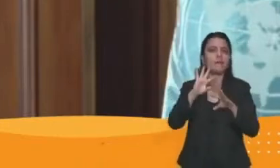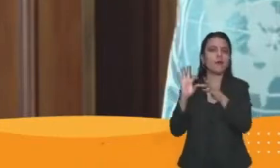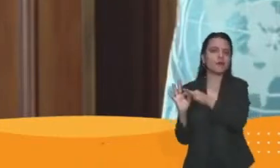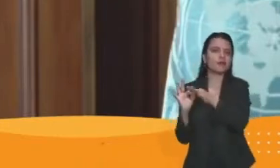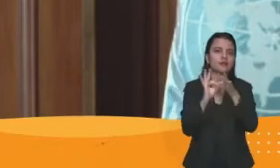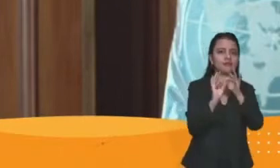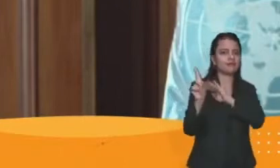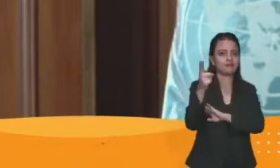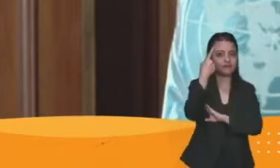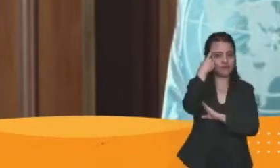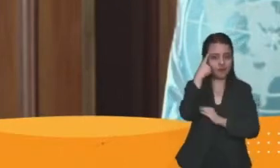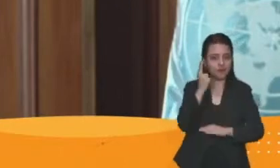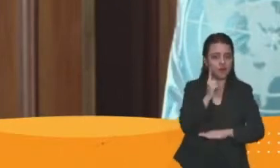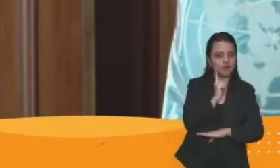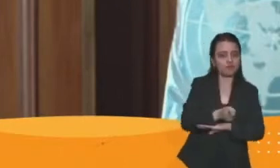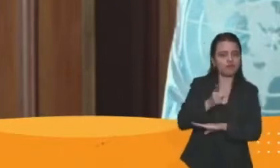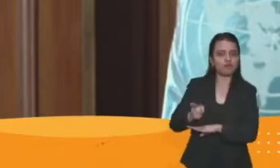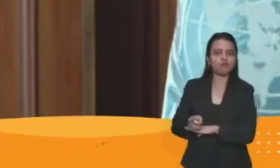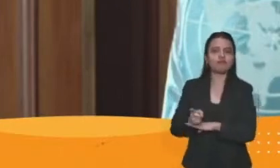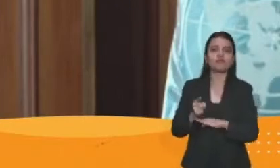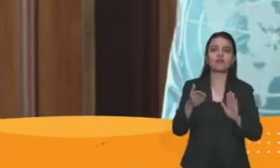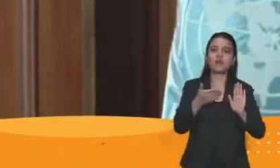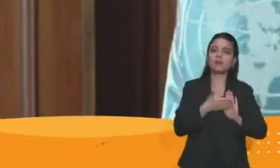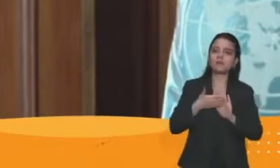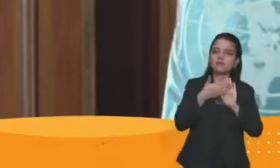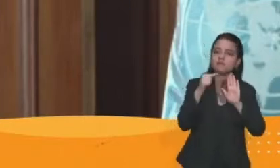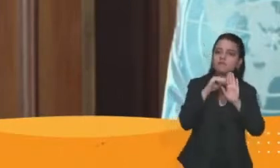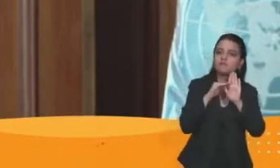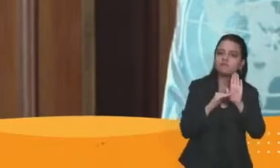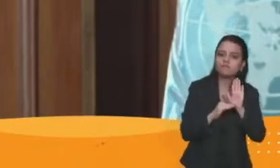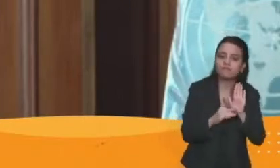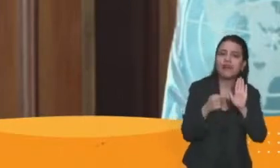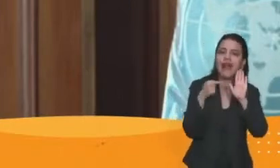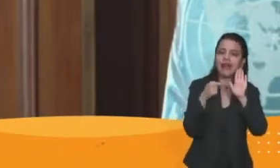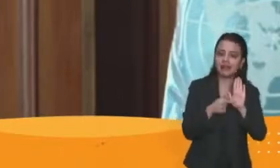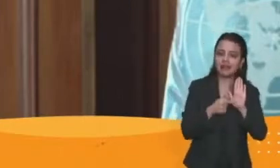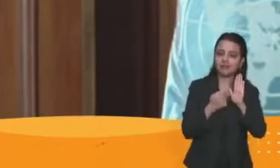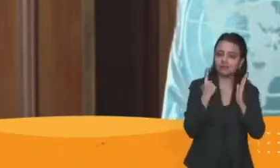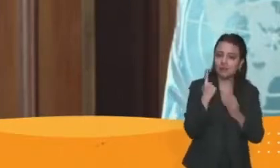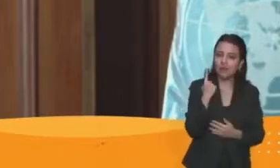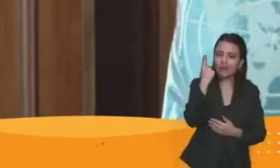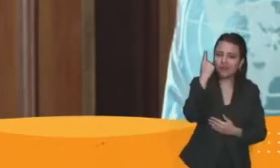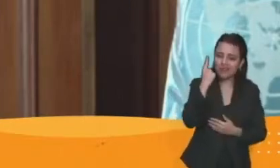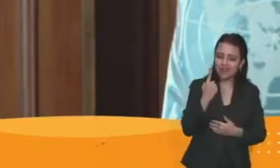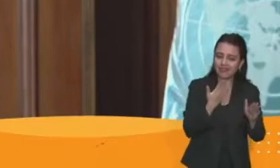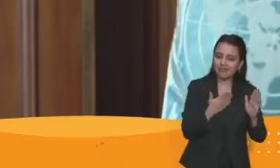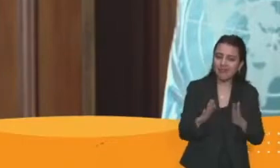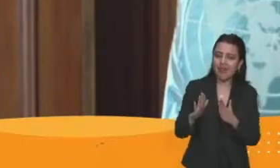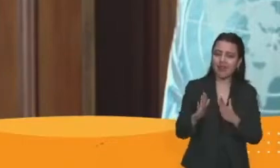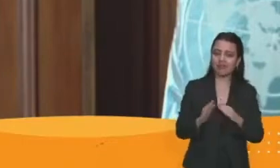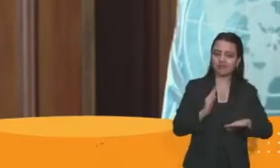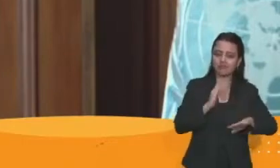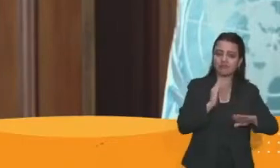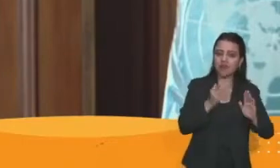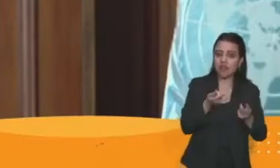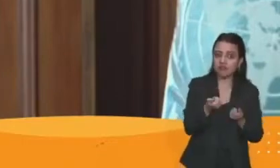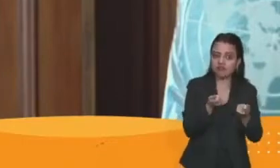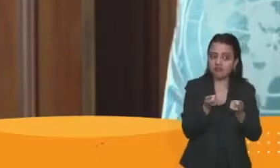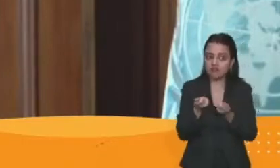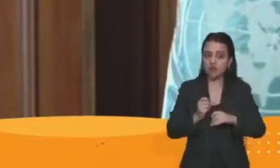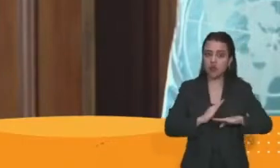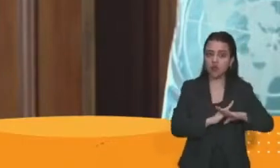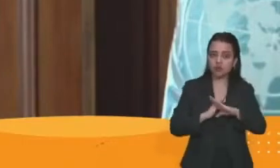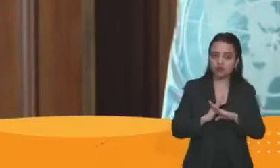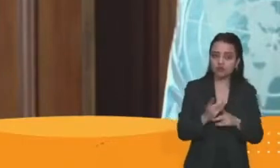the design of policies in regards to each one of the territories. For